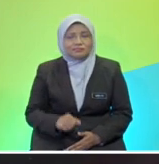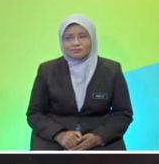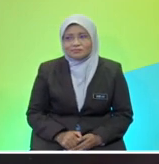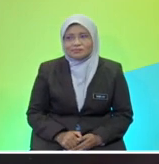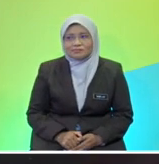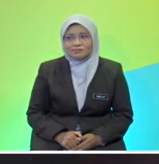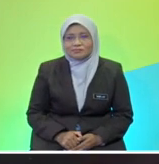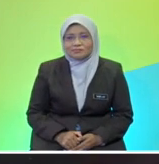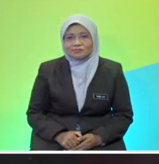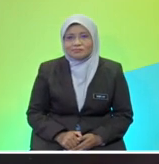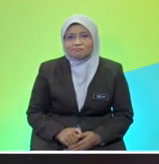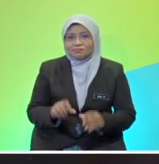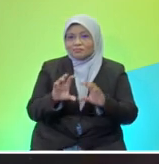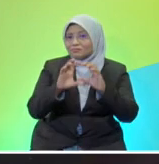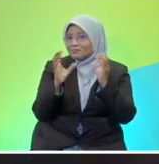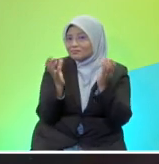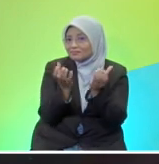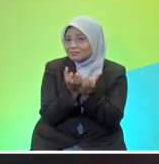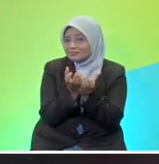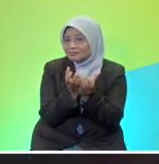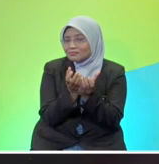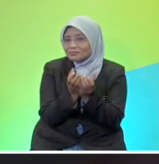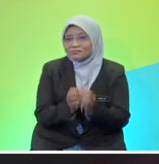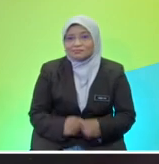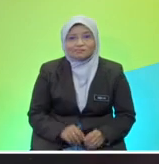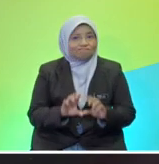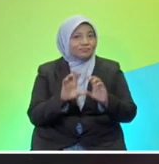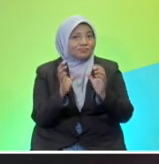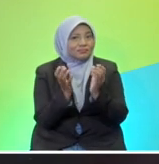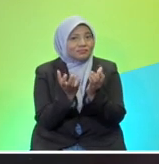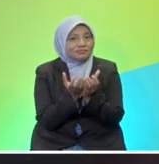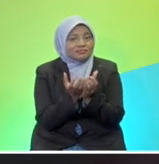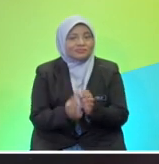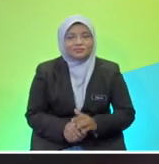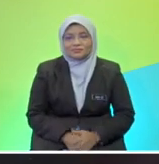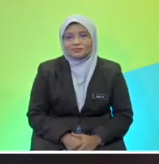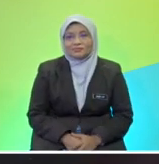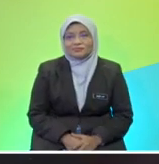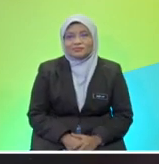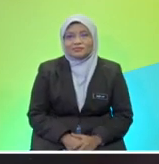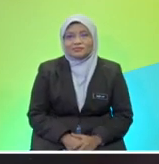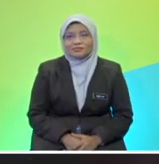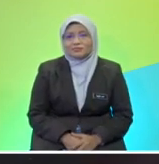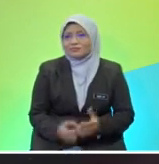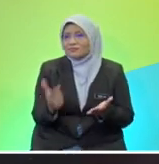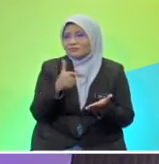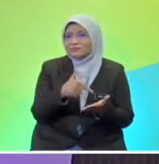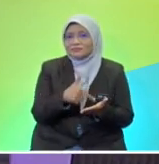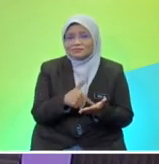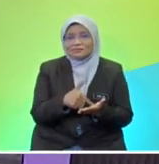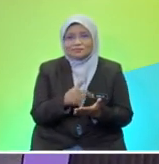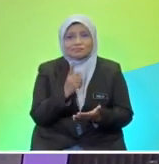This is a ball. This is your a turn. Ball. Okay, next. Ta-da!